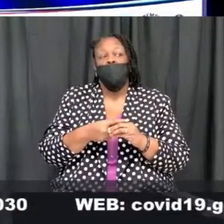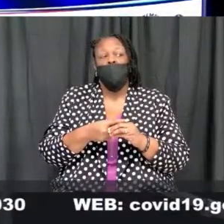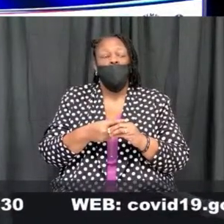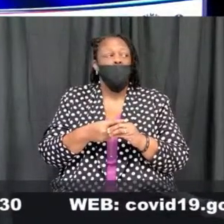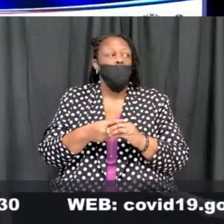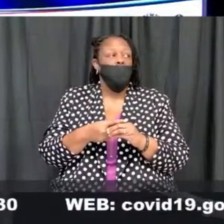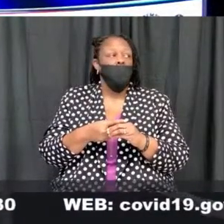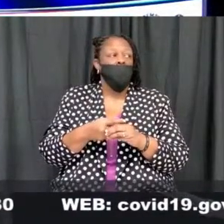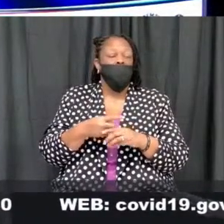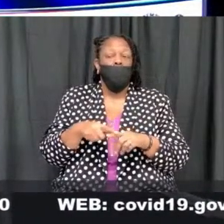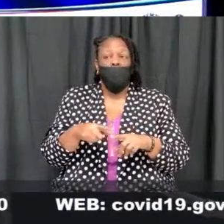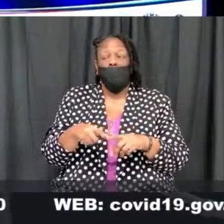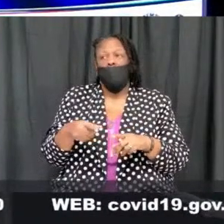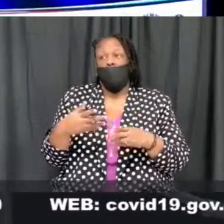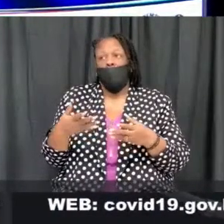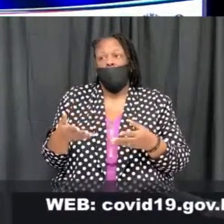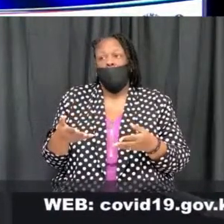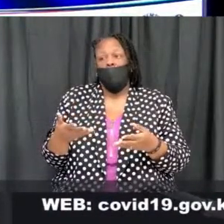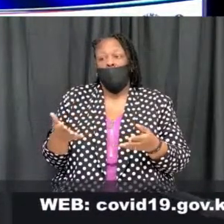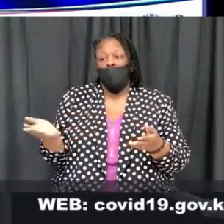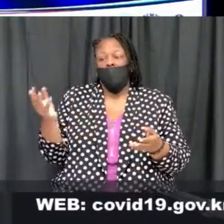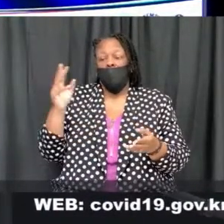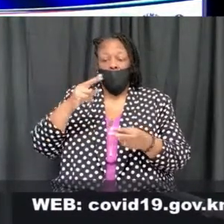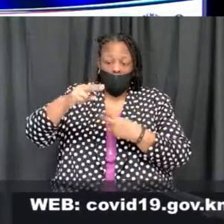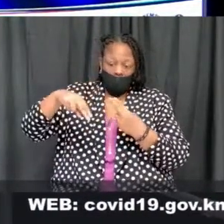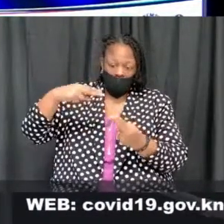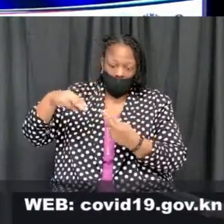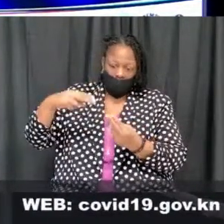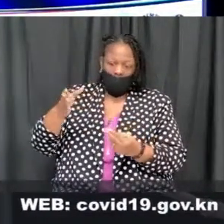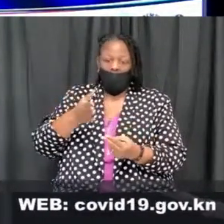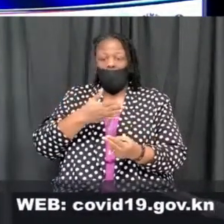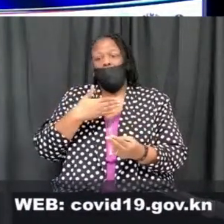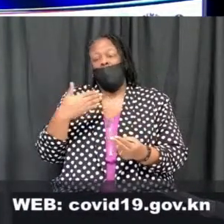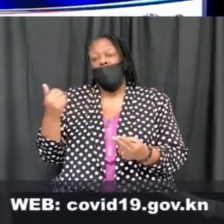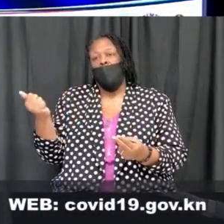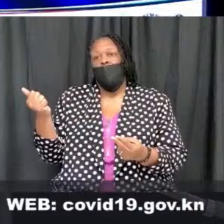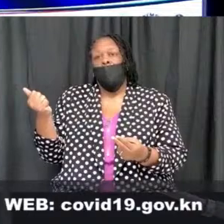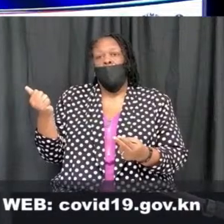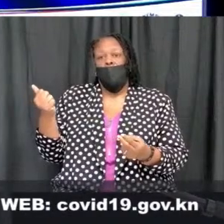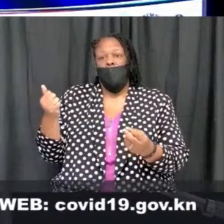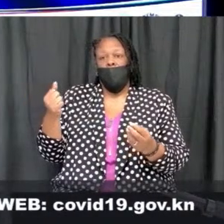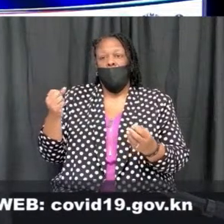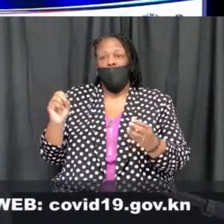and answer segment. And